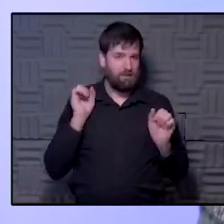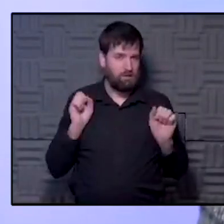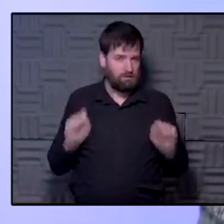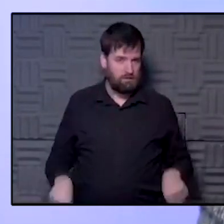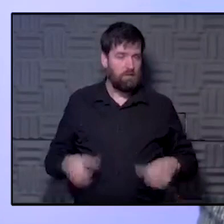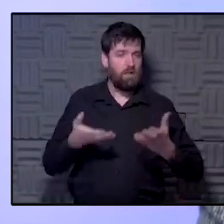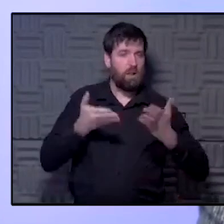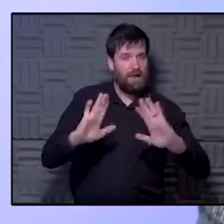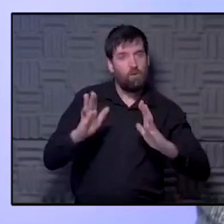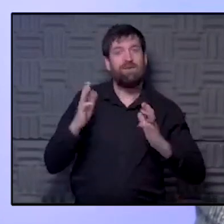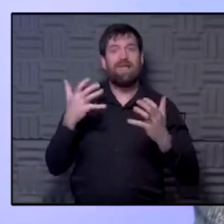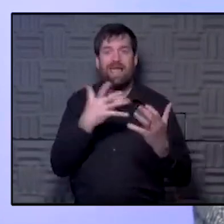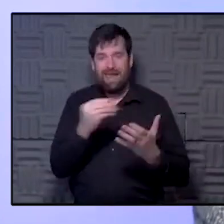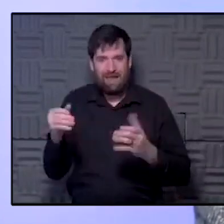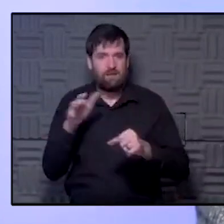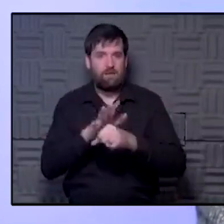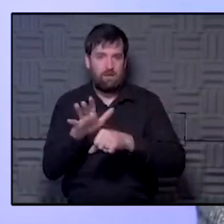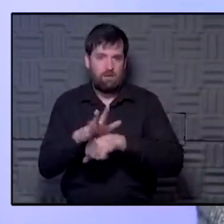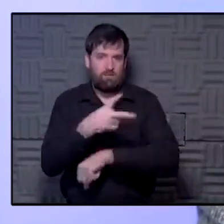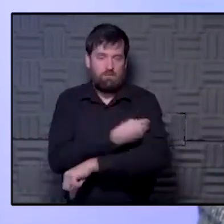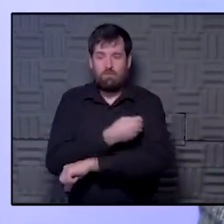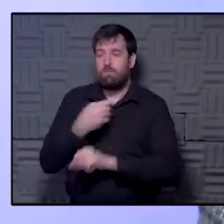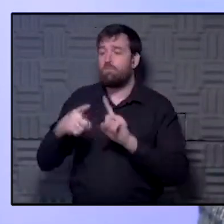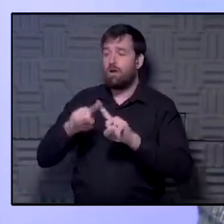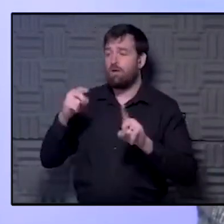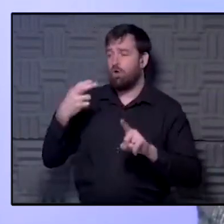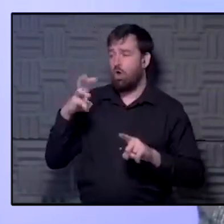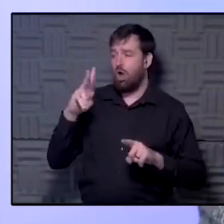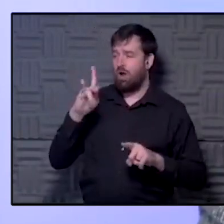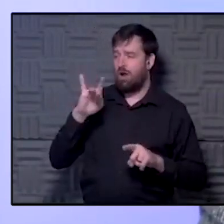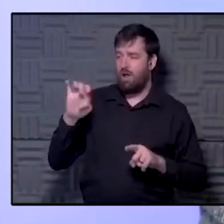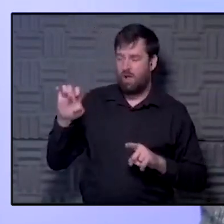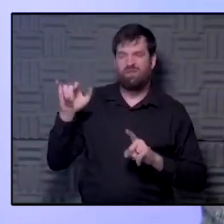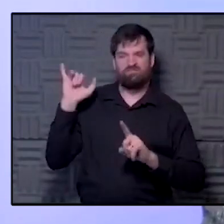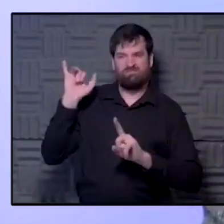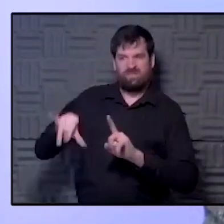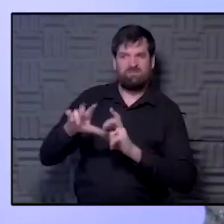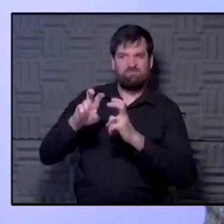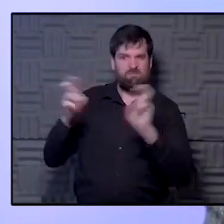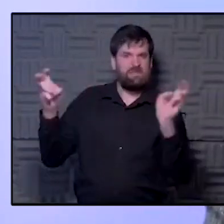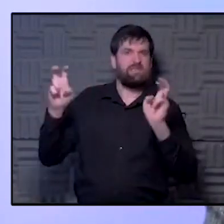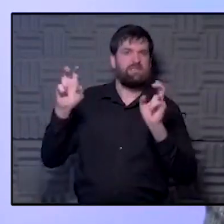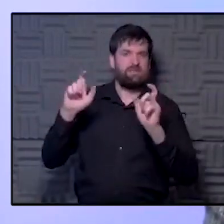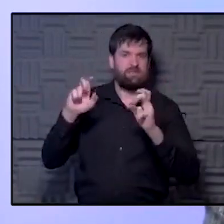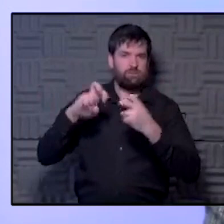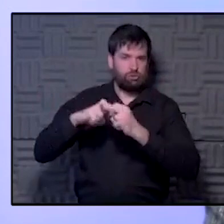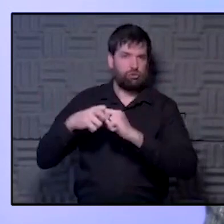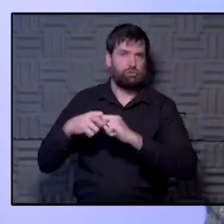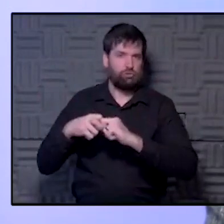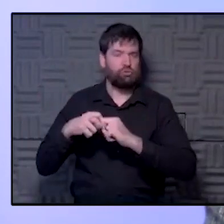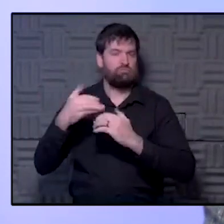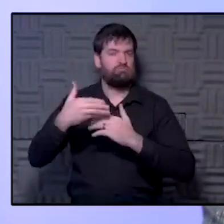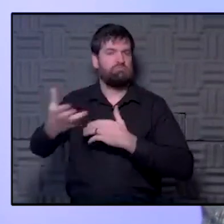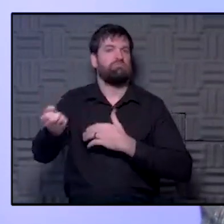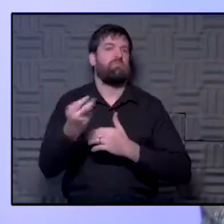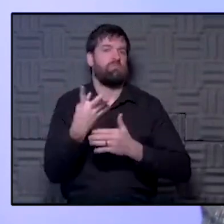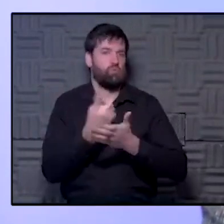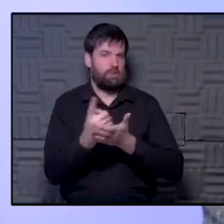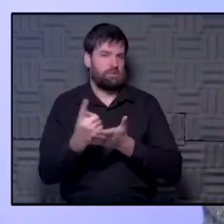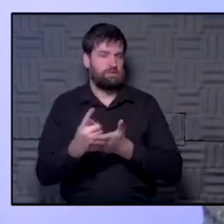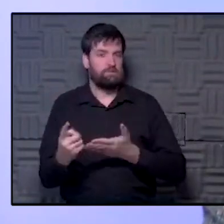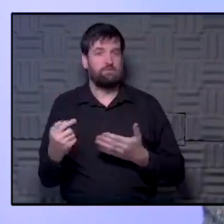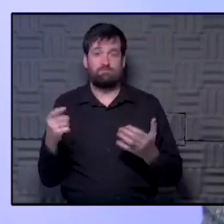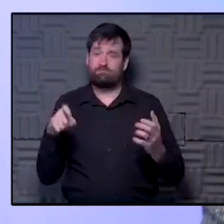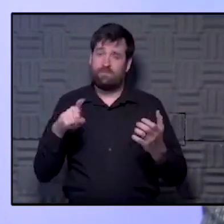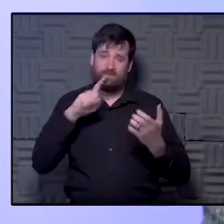we have supply. But as Hawkeye said, the supply issues I think are going to be a big issue in the coming weeks that we've all got to